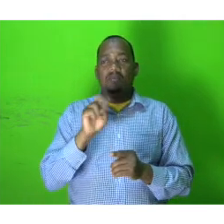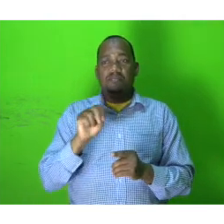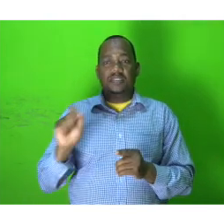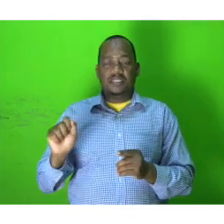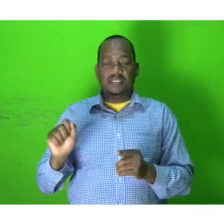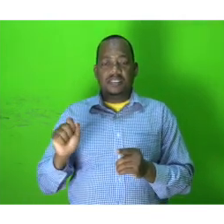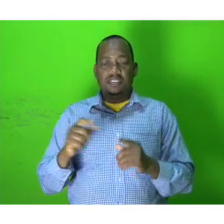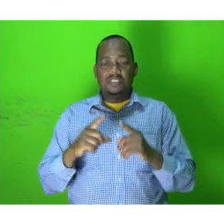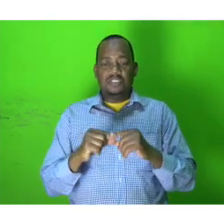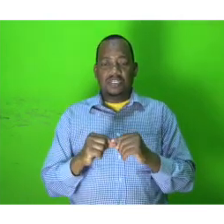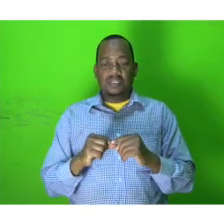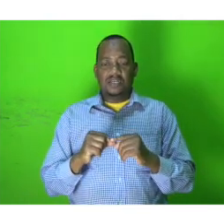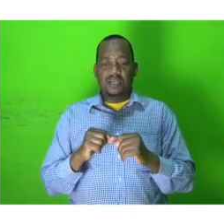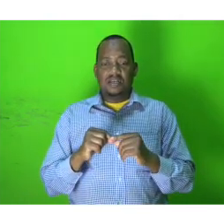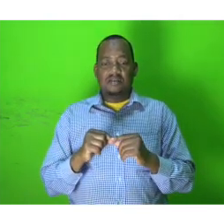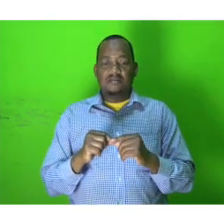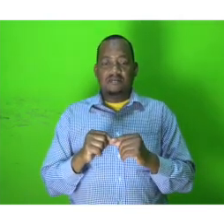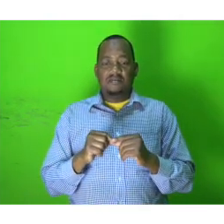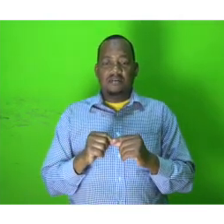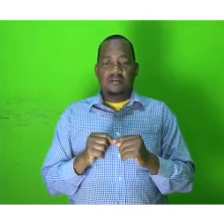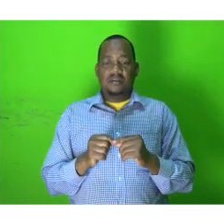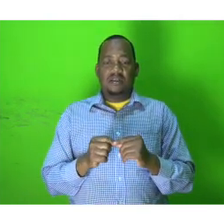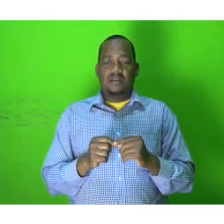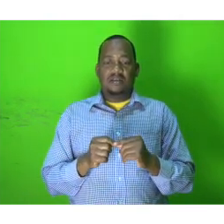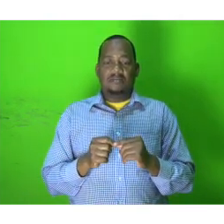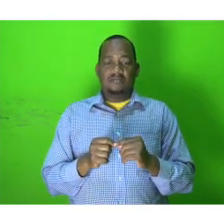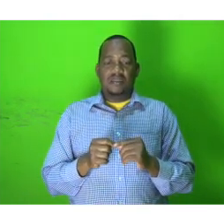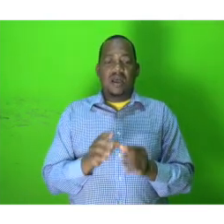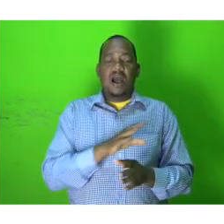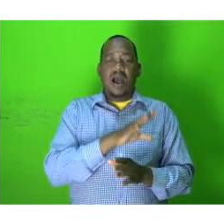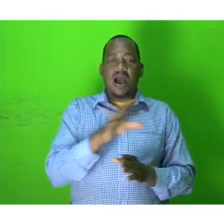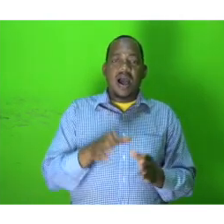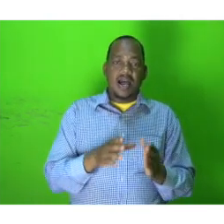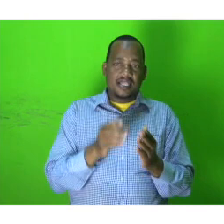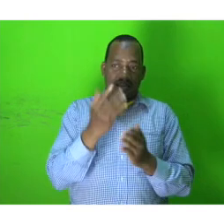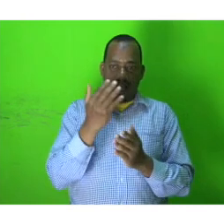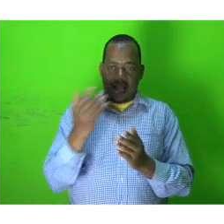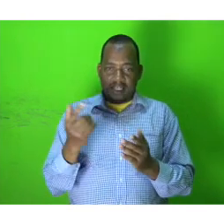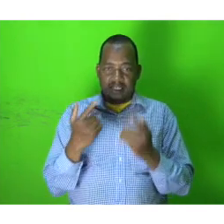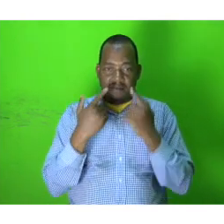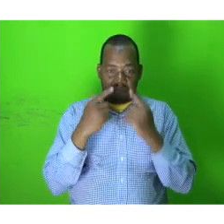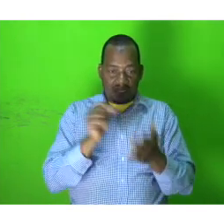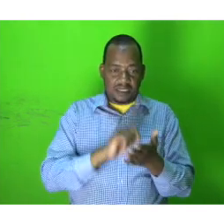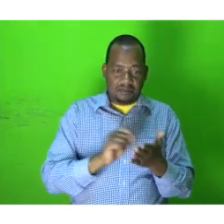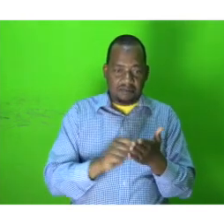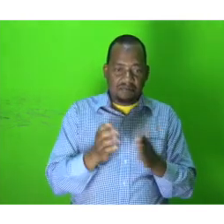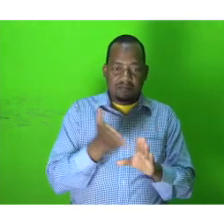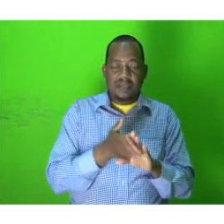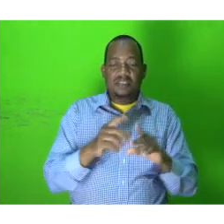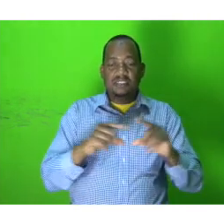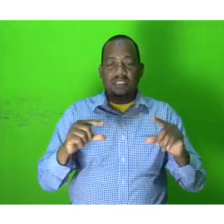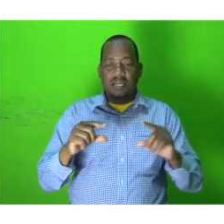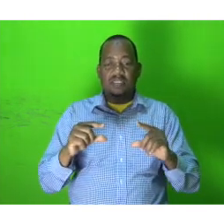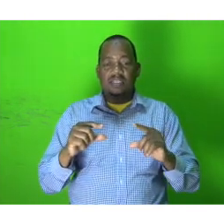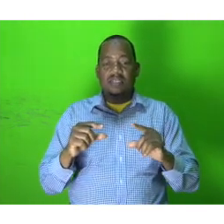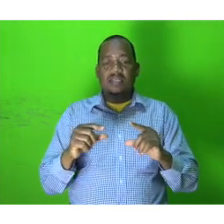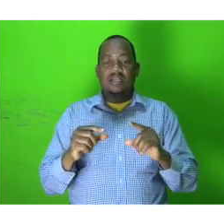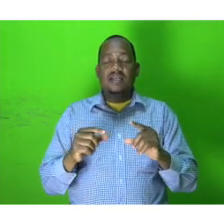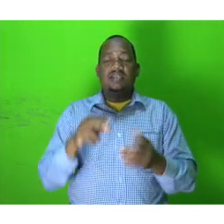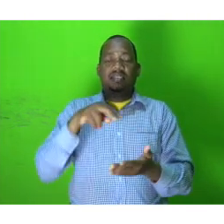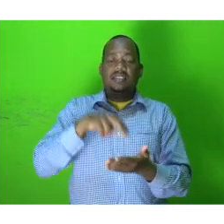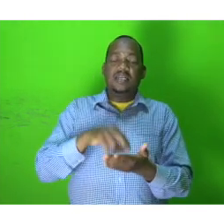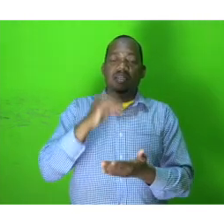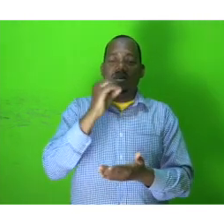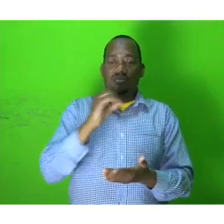check. Because other item like bank charge, dividend,